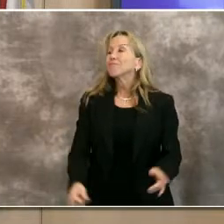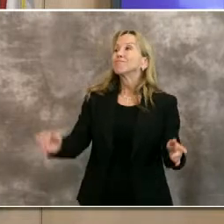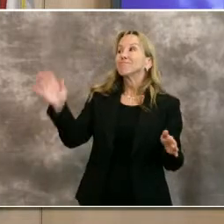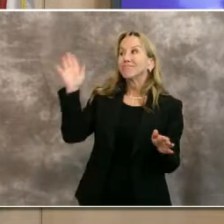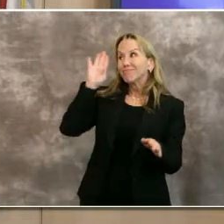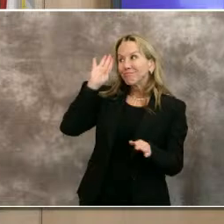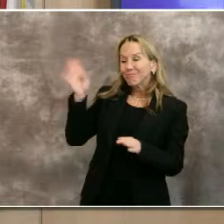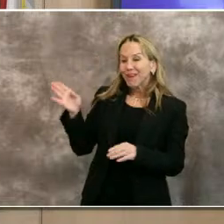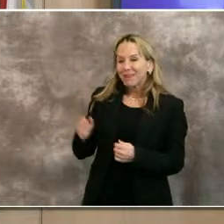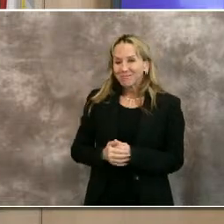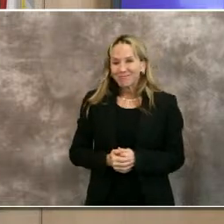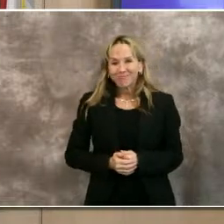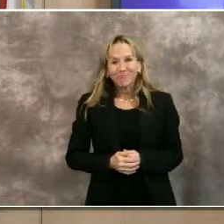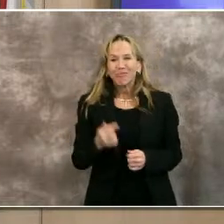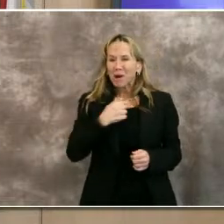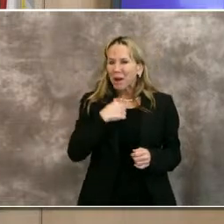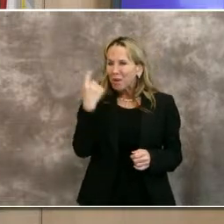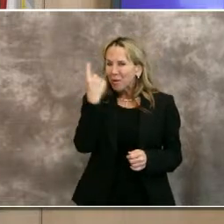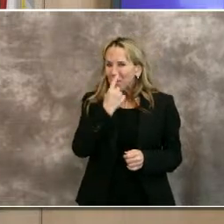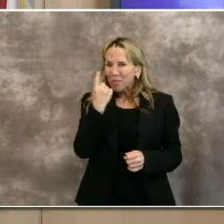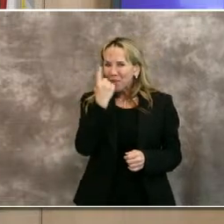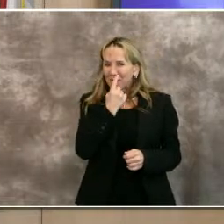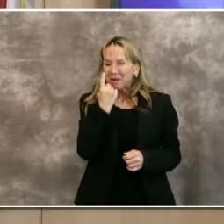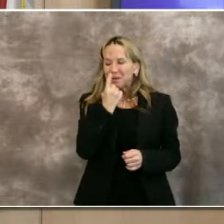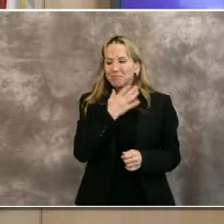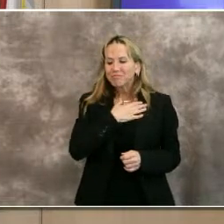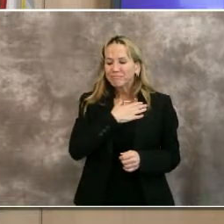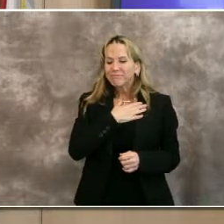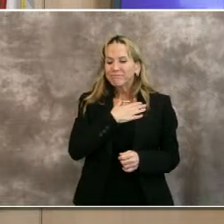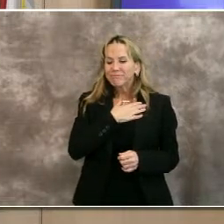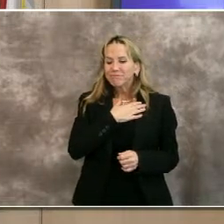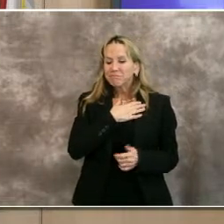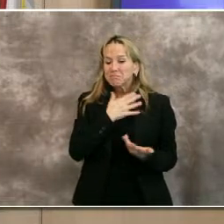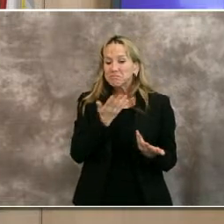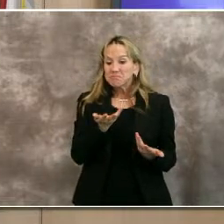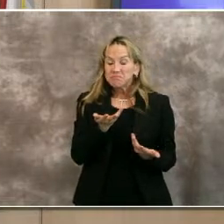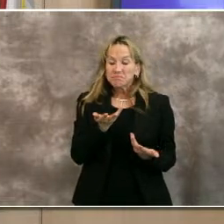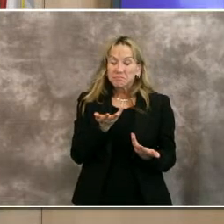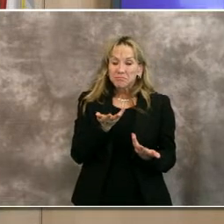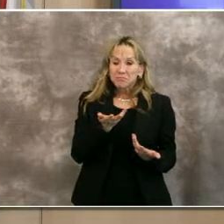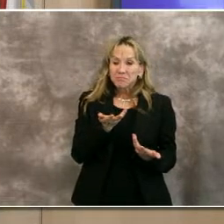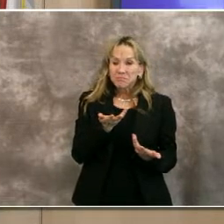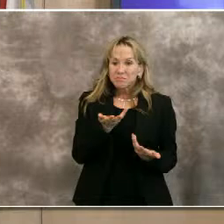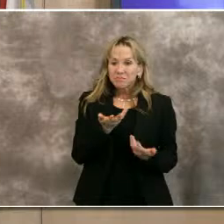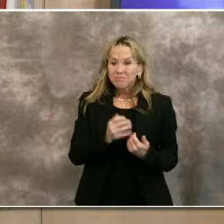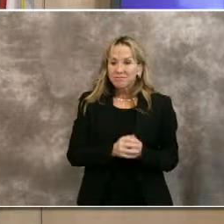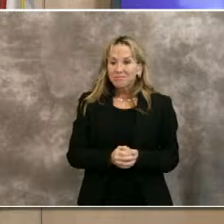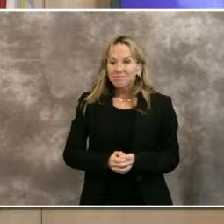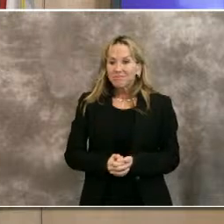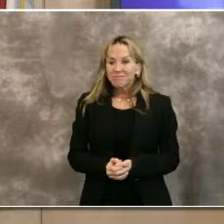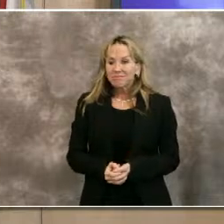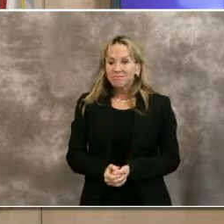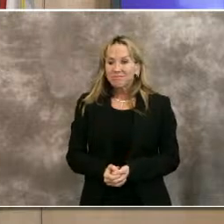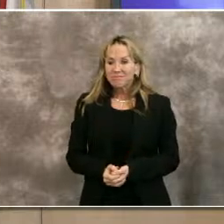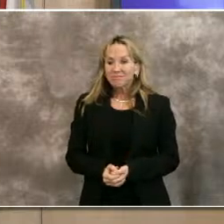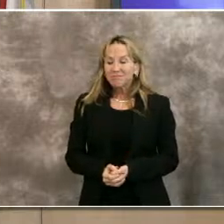Hi. I was wondering if you guys could provide a little bit of an update